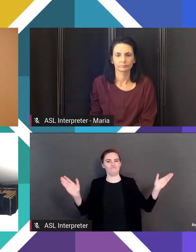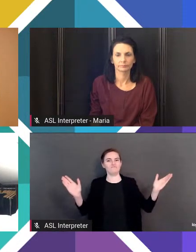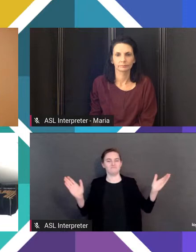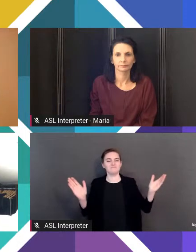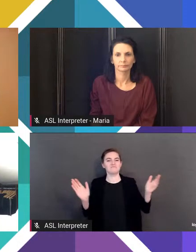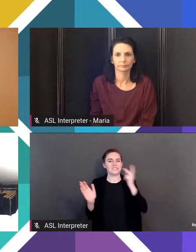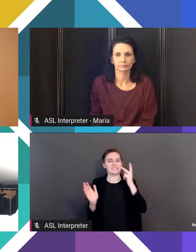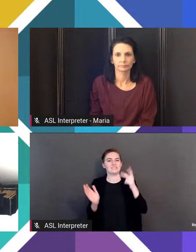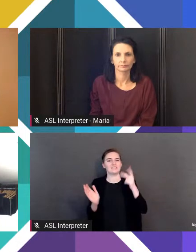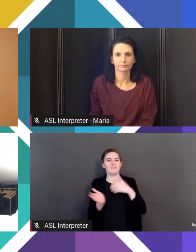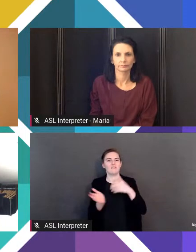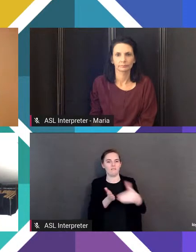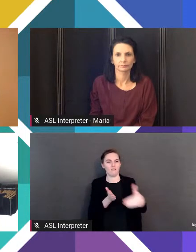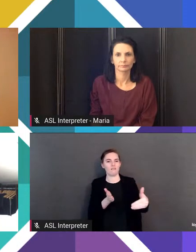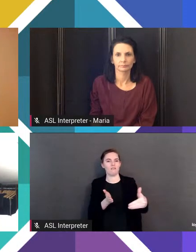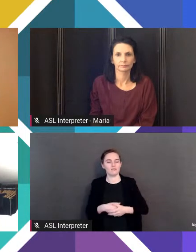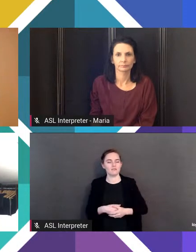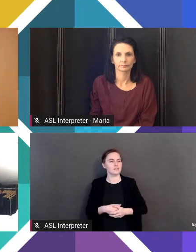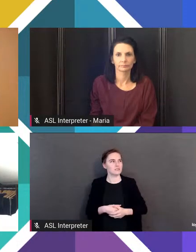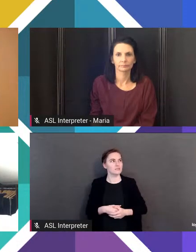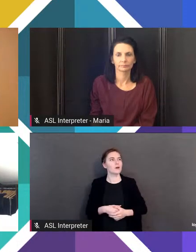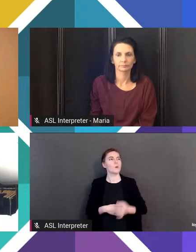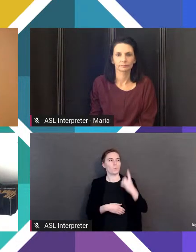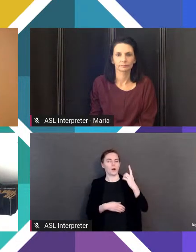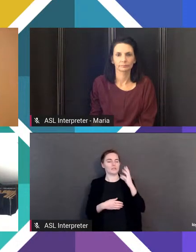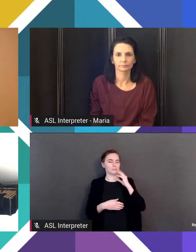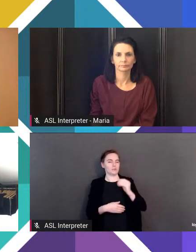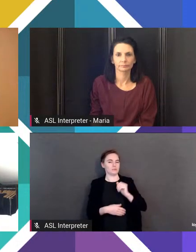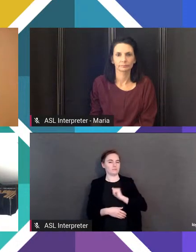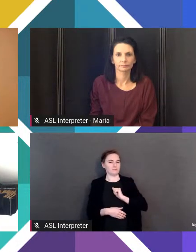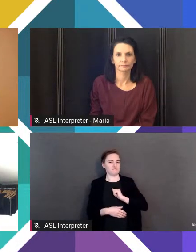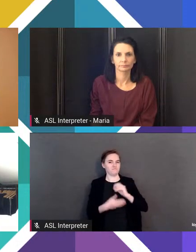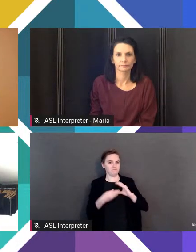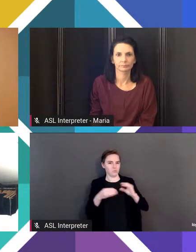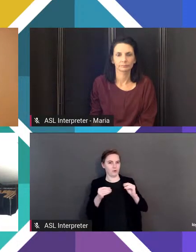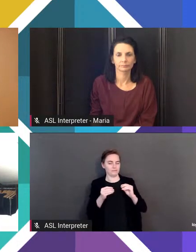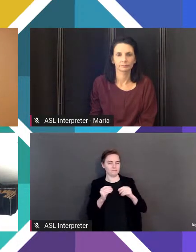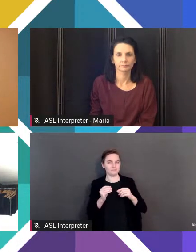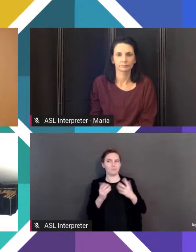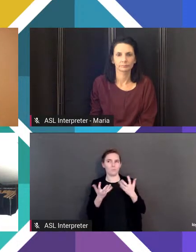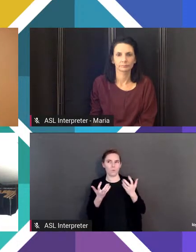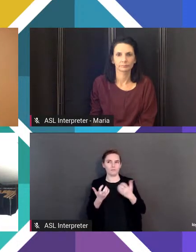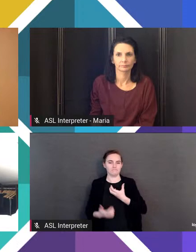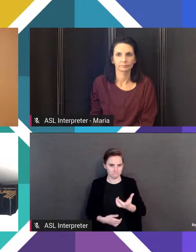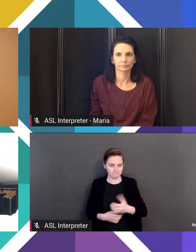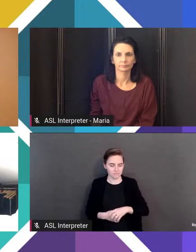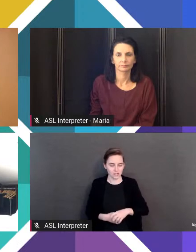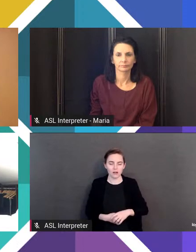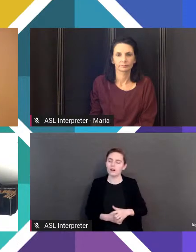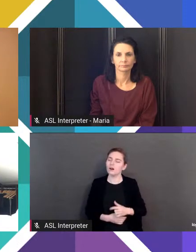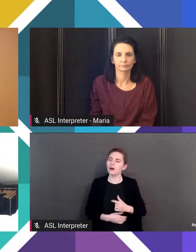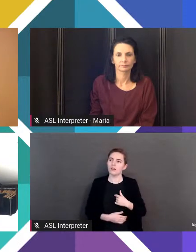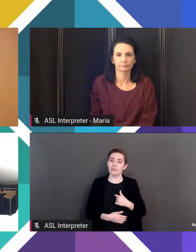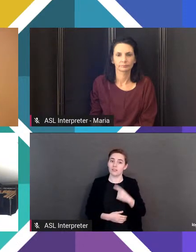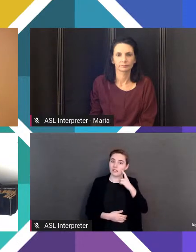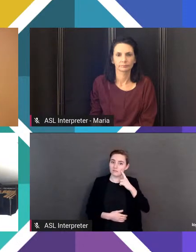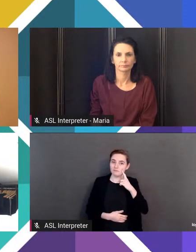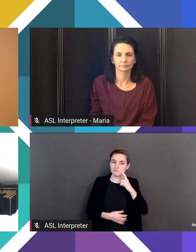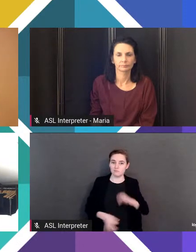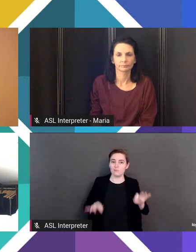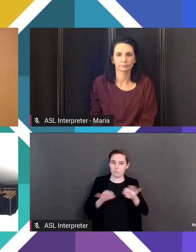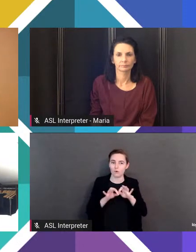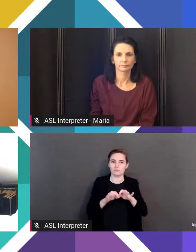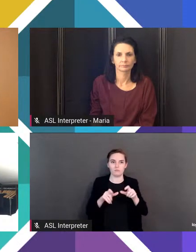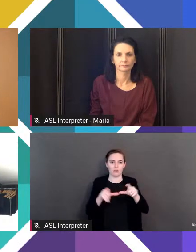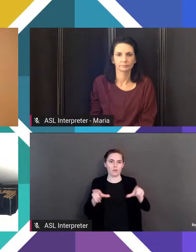I want to talk about this one experience that I had. Cause like, I think like talking about like local queer artists is like